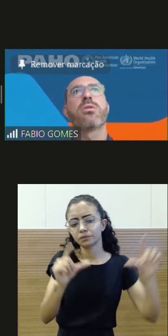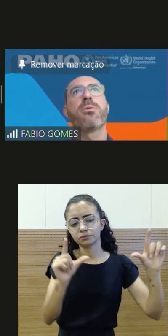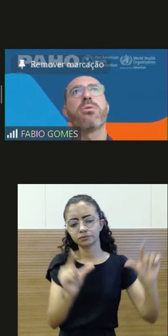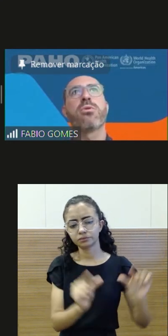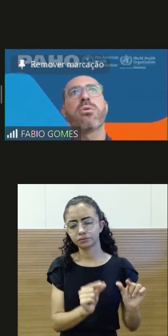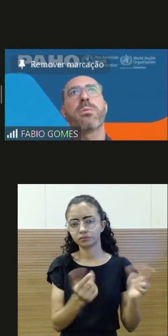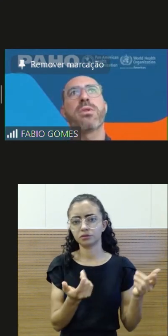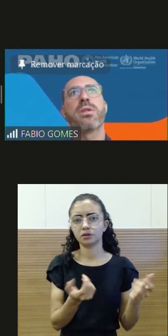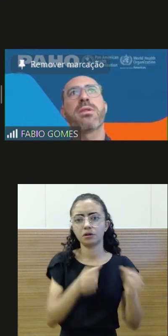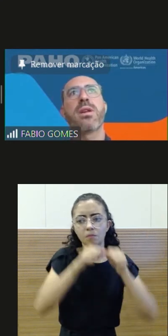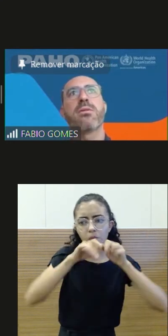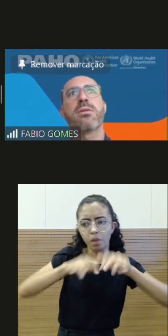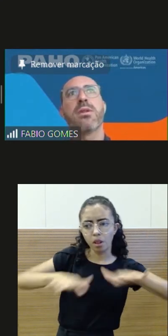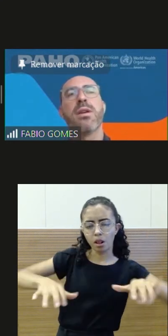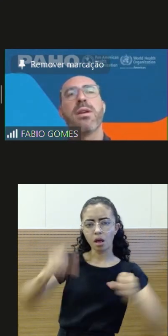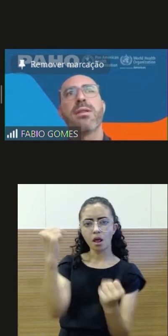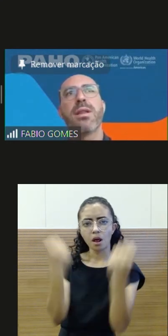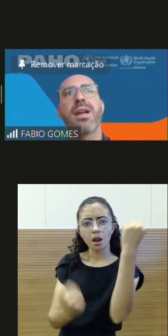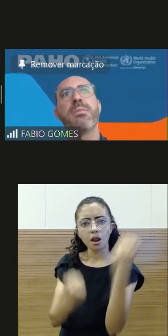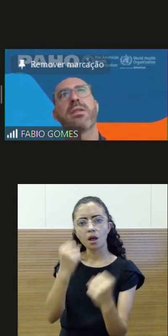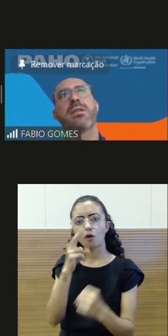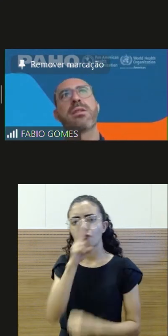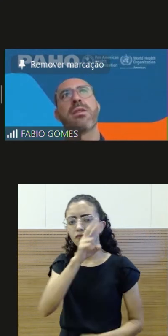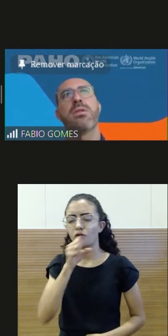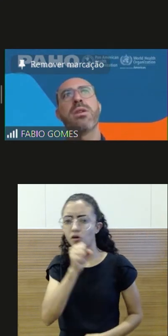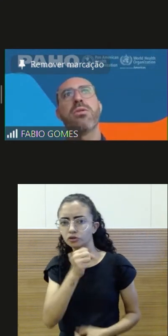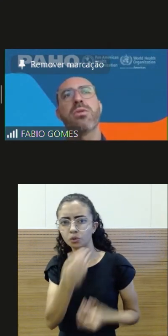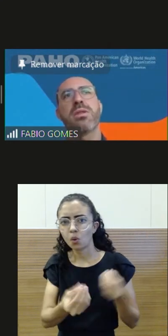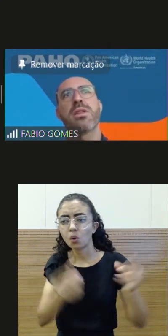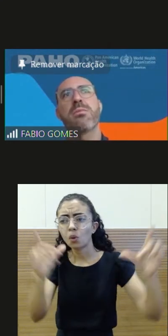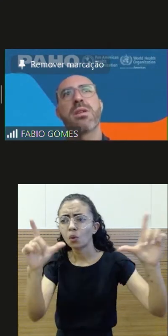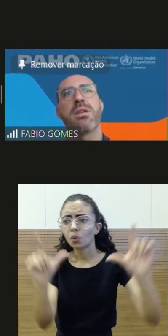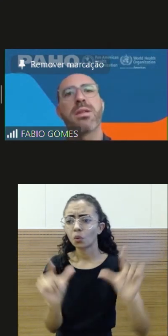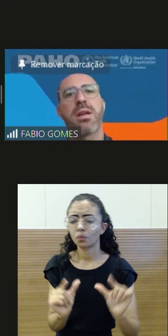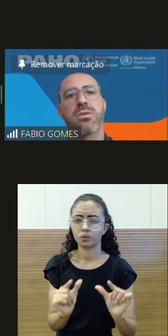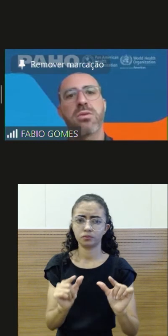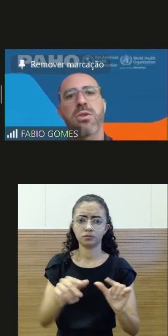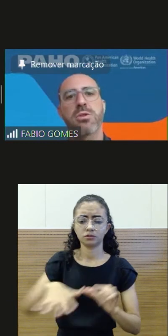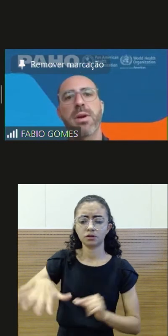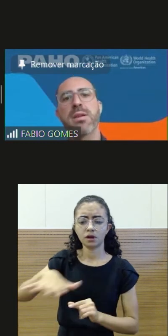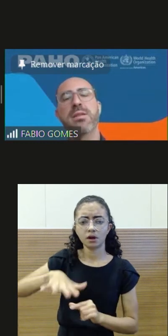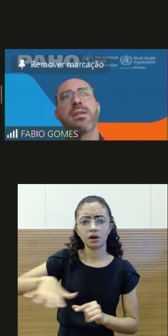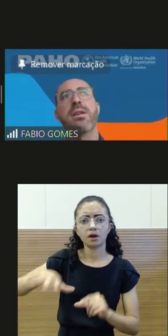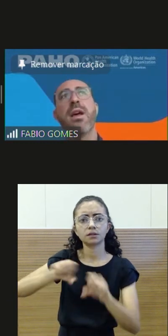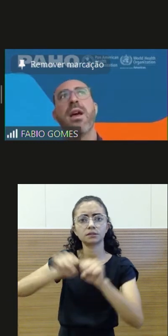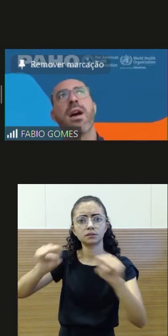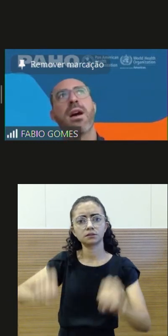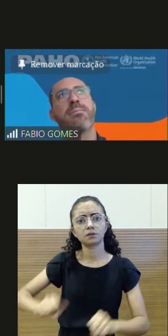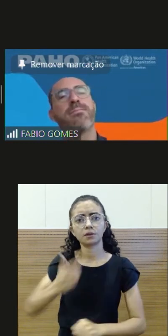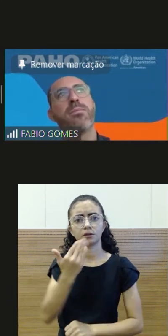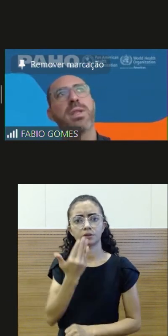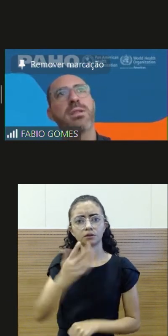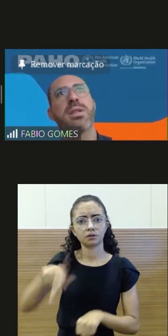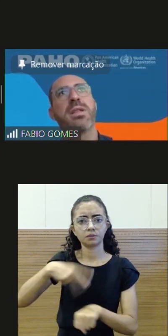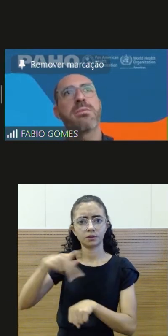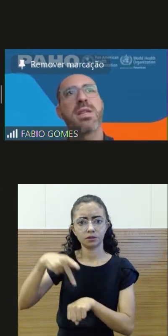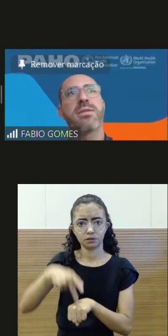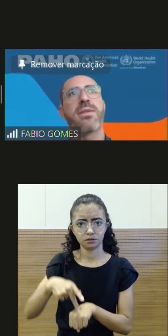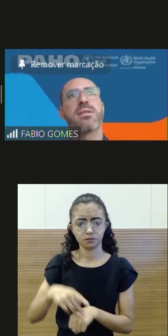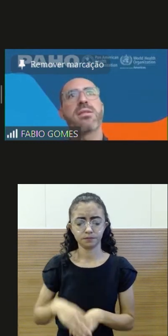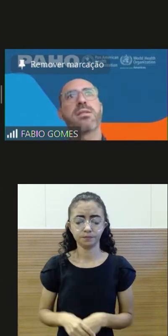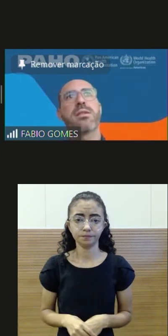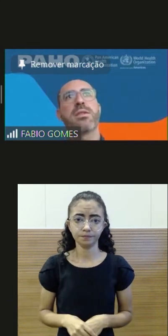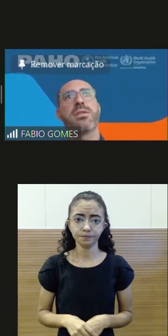reduce this expansion of these ultra-processed products in nutrition and our food systems